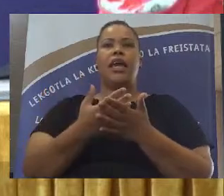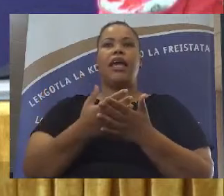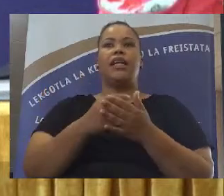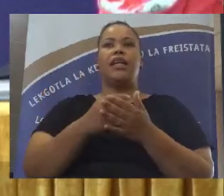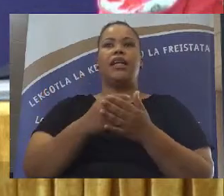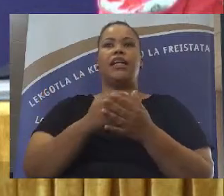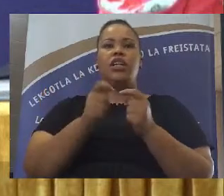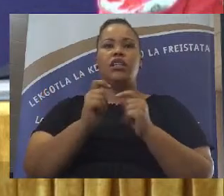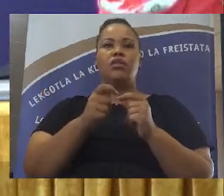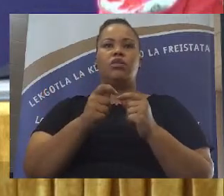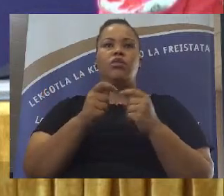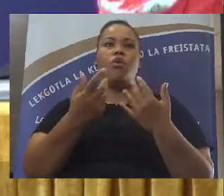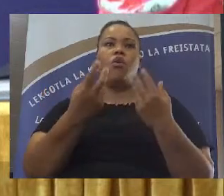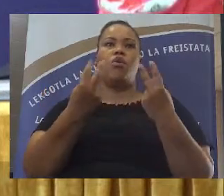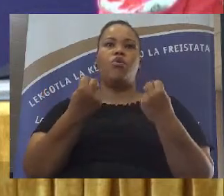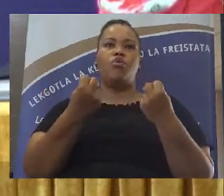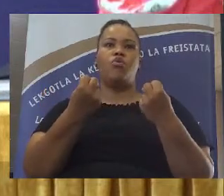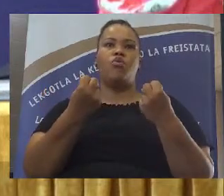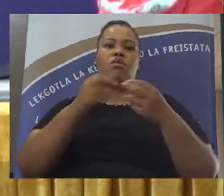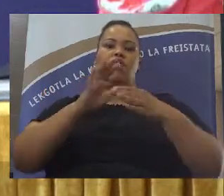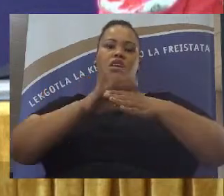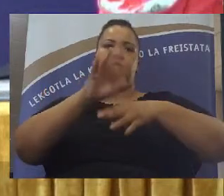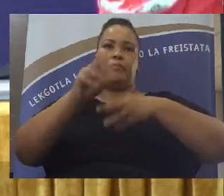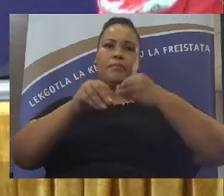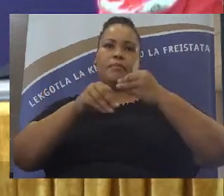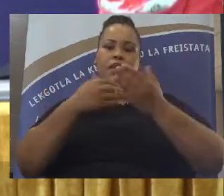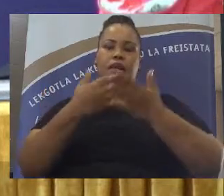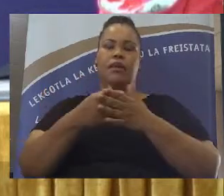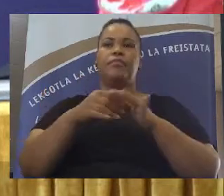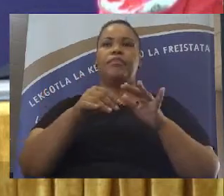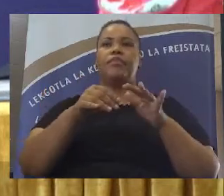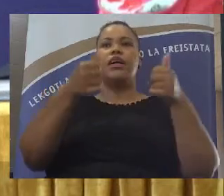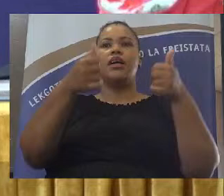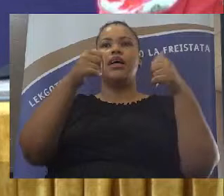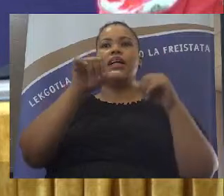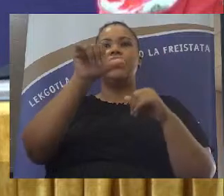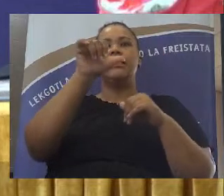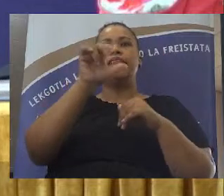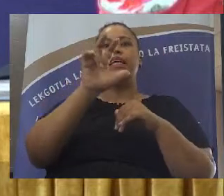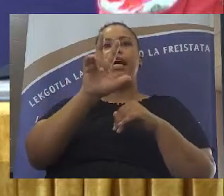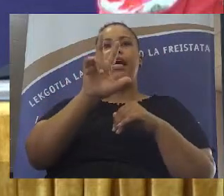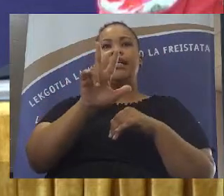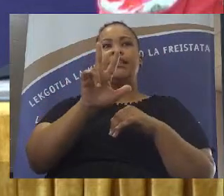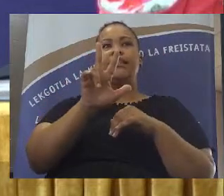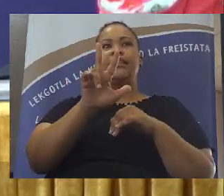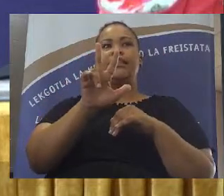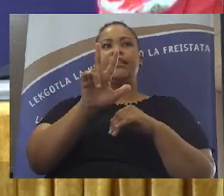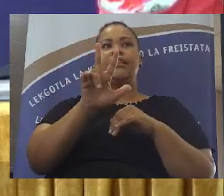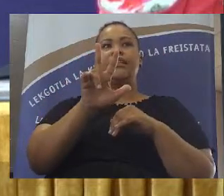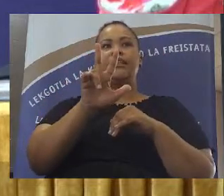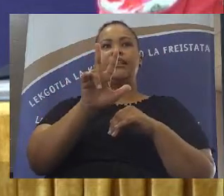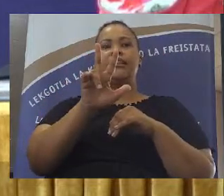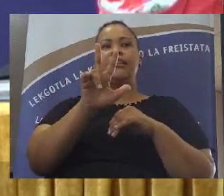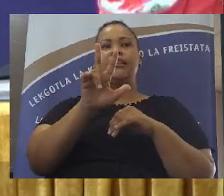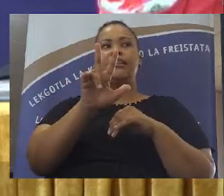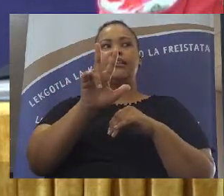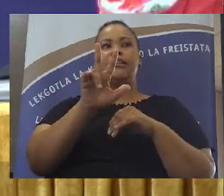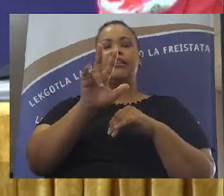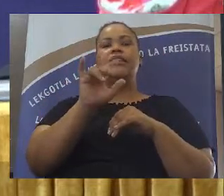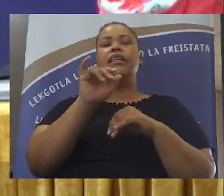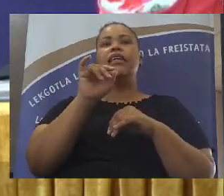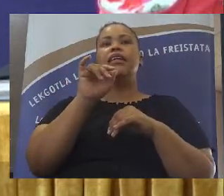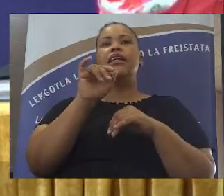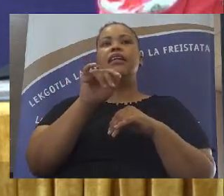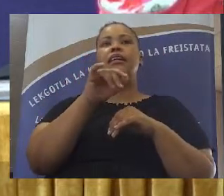and conditions for your right. So clause 68 of the bill makes a provisions that the